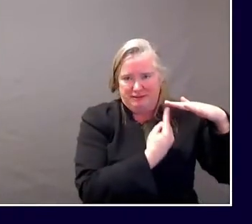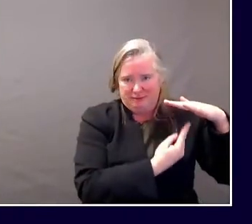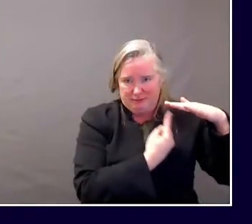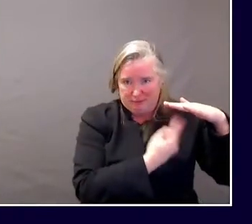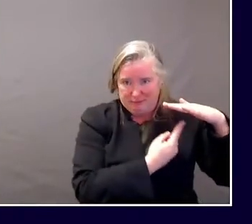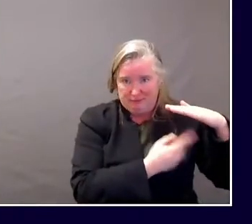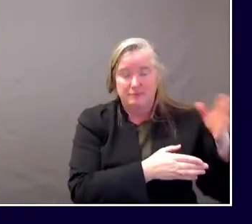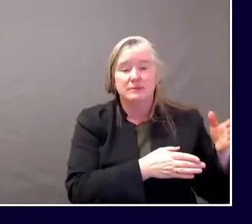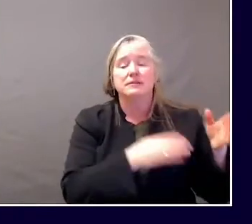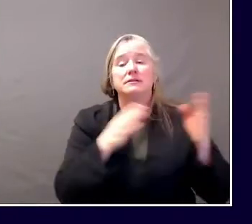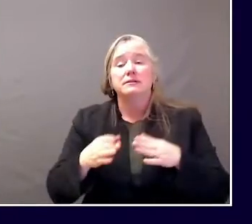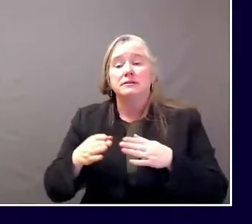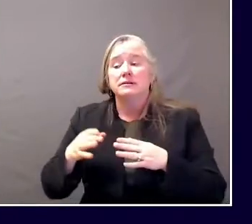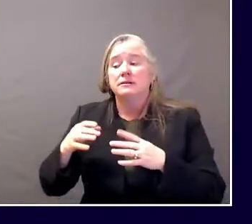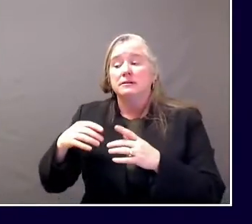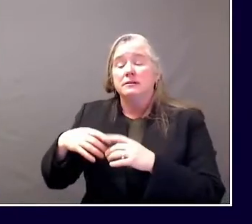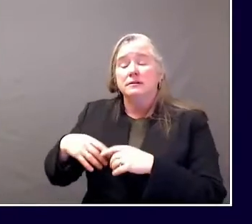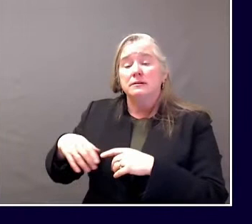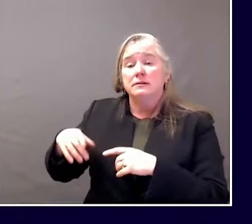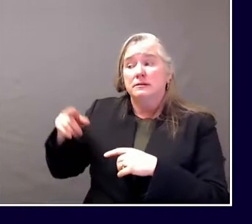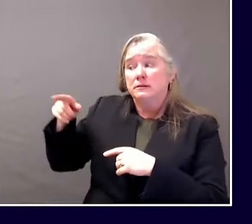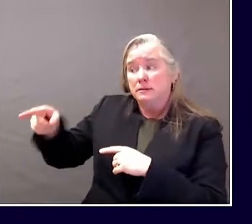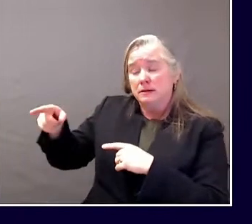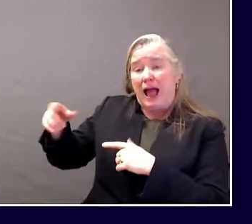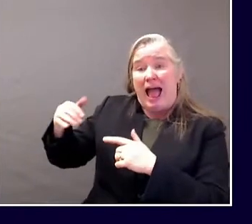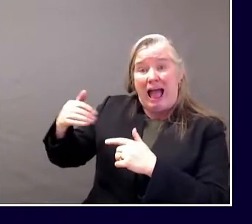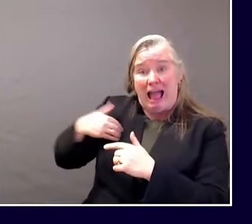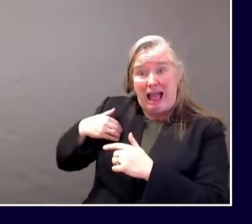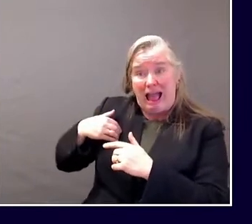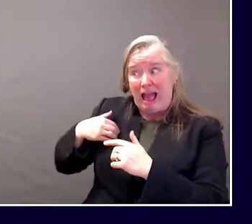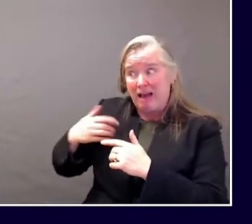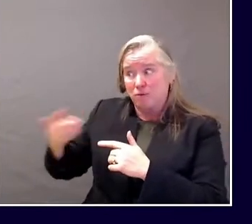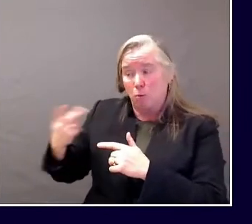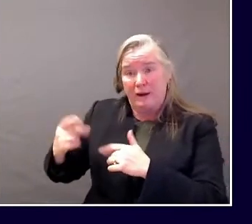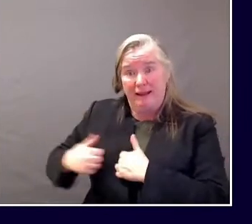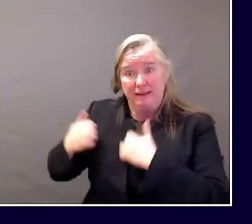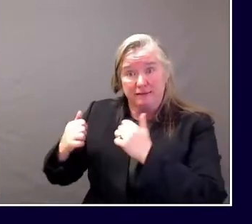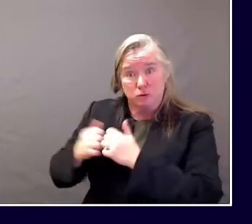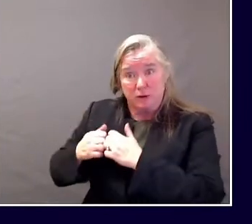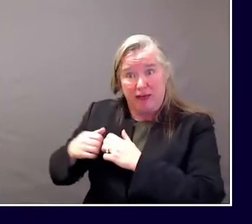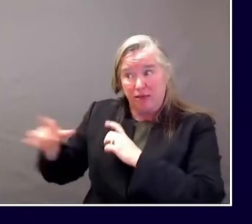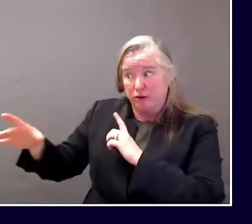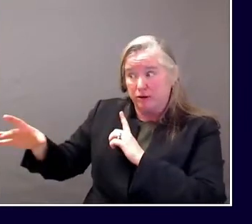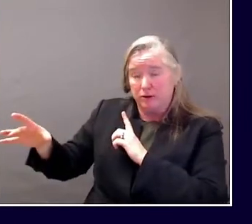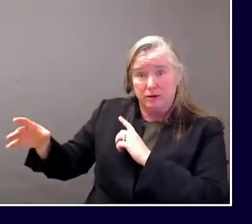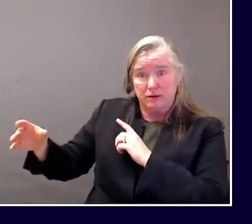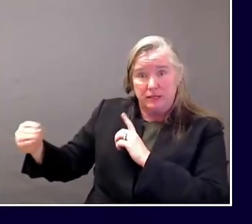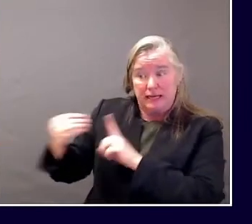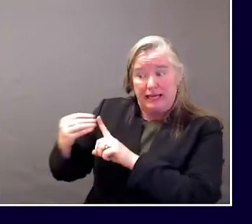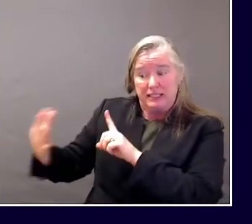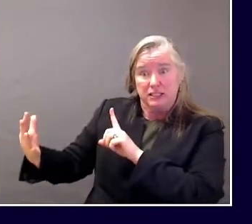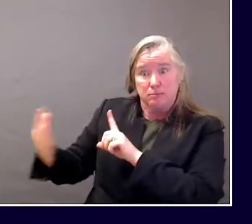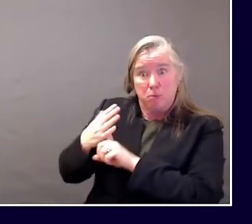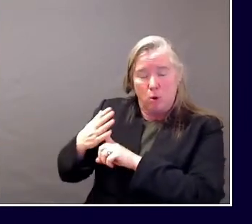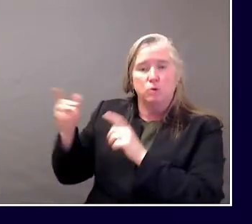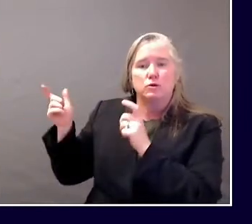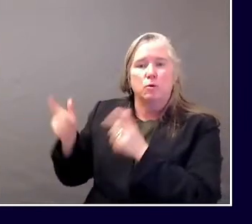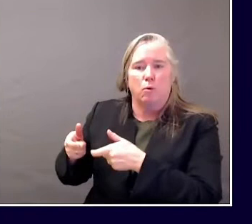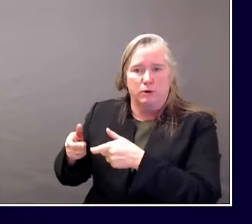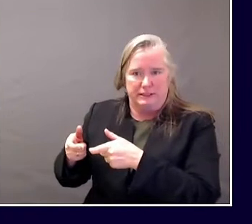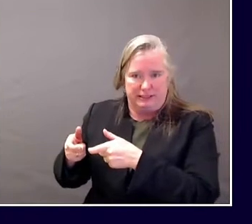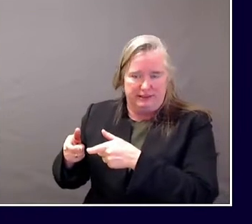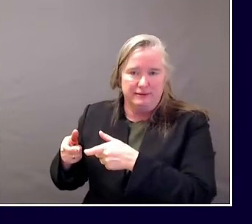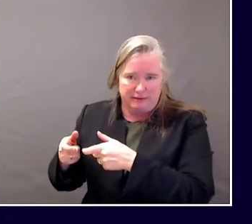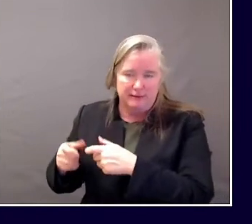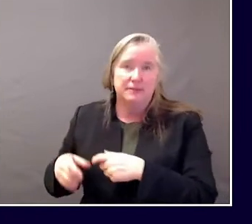positive, they've got to be in isolation, which means you're not coming into contact with anybody. You are isolated for